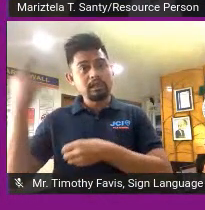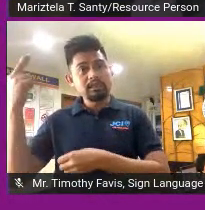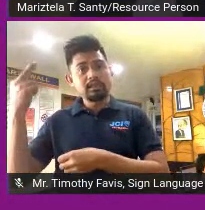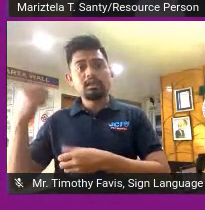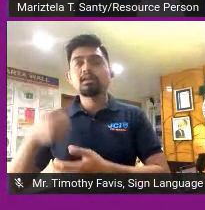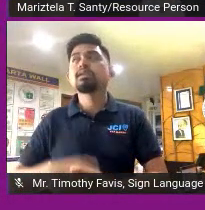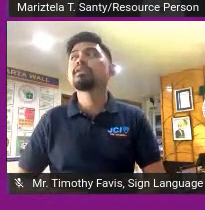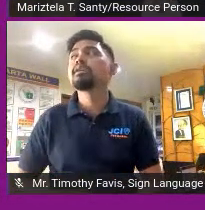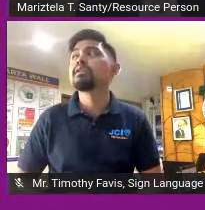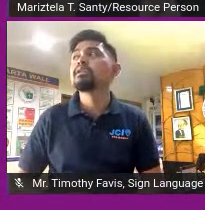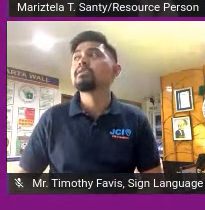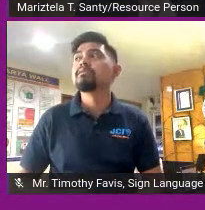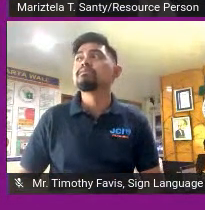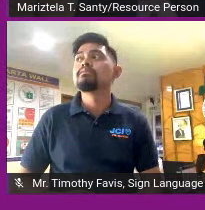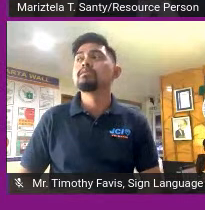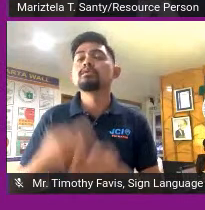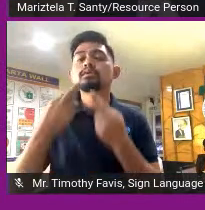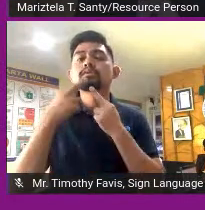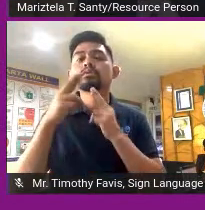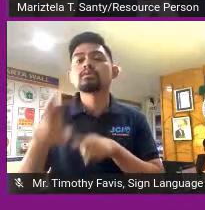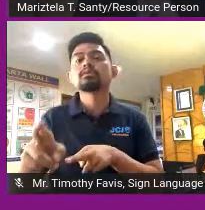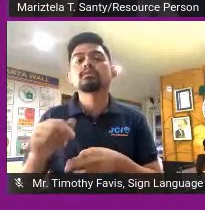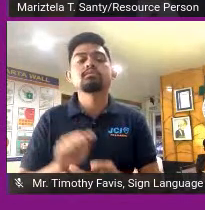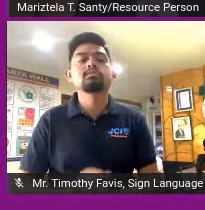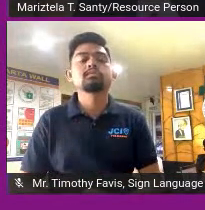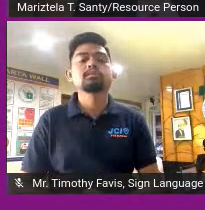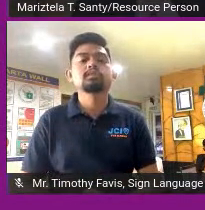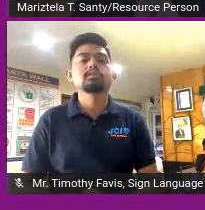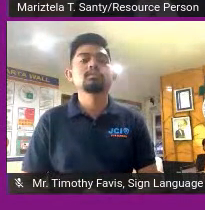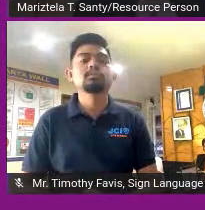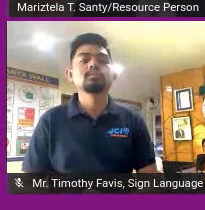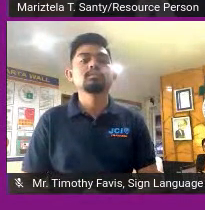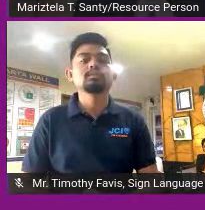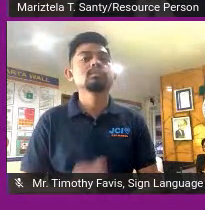we resorted to sexual harassment.